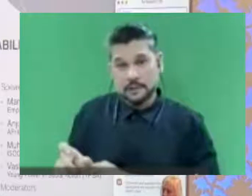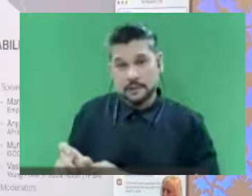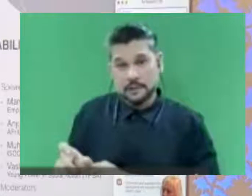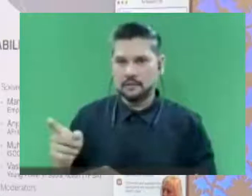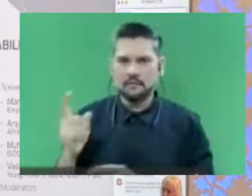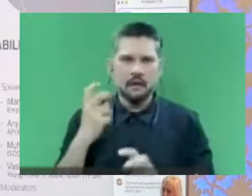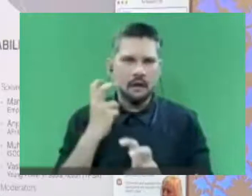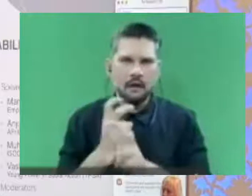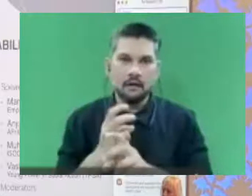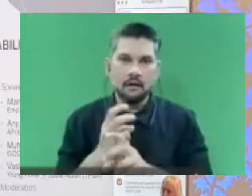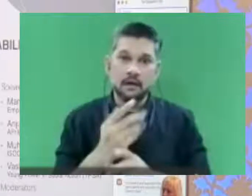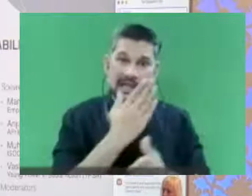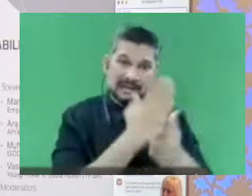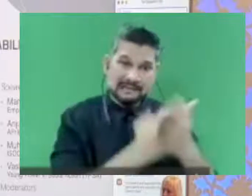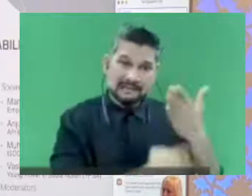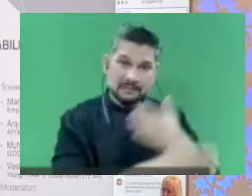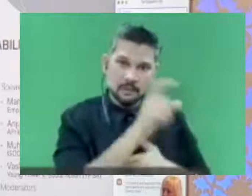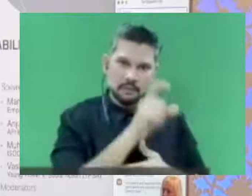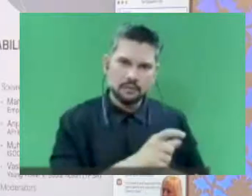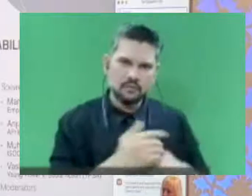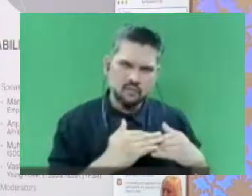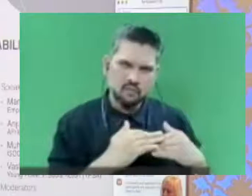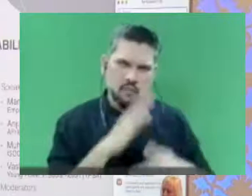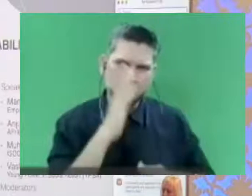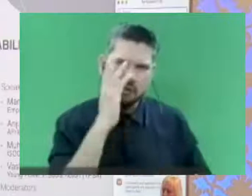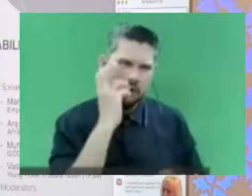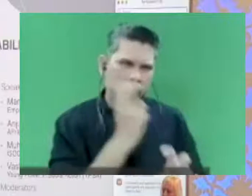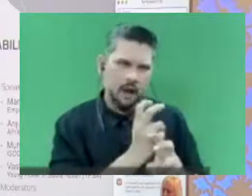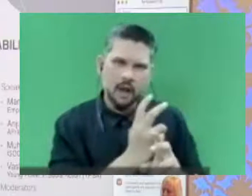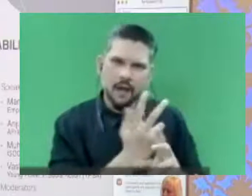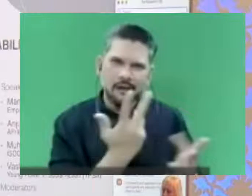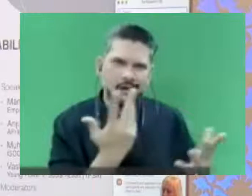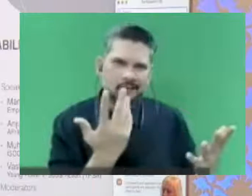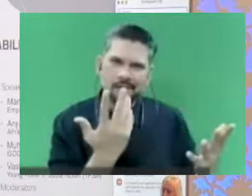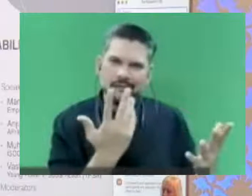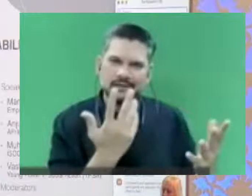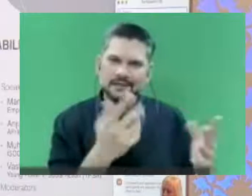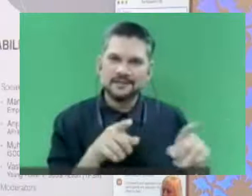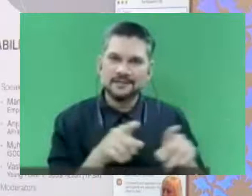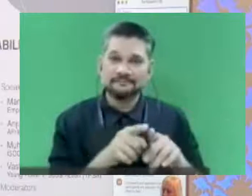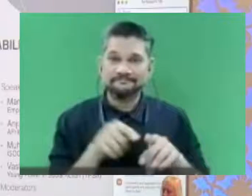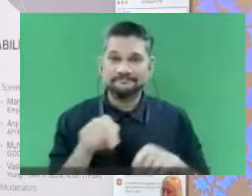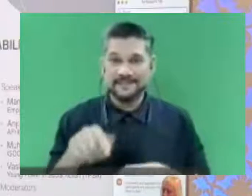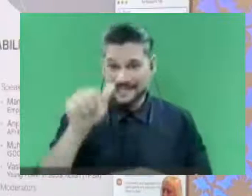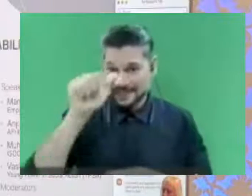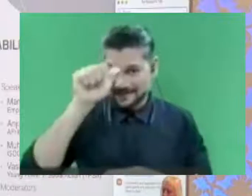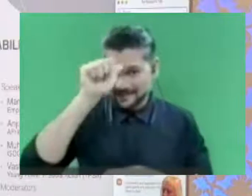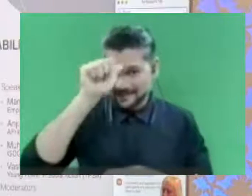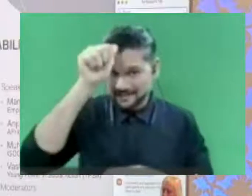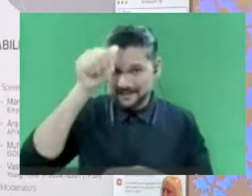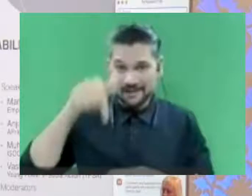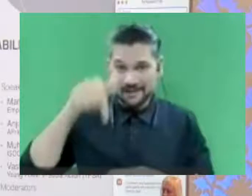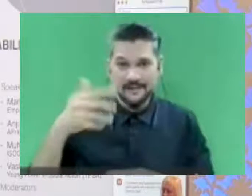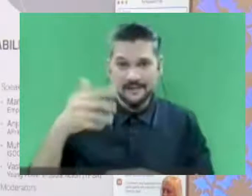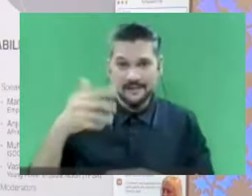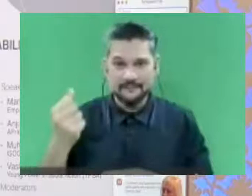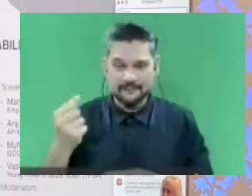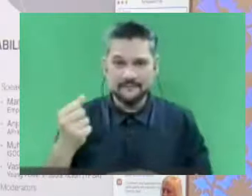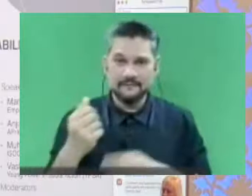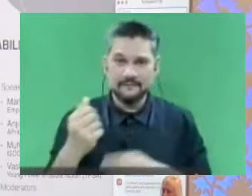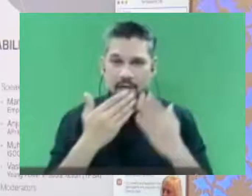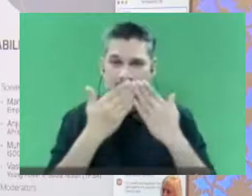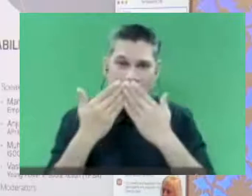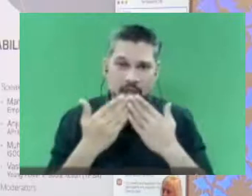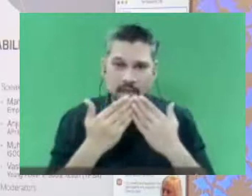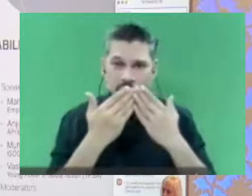disabilities, it would be much harder to escape. For instance, in India, there is a education technology